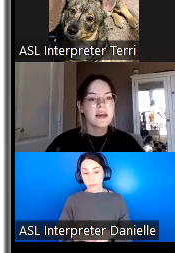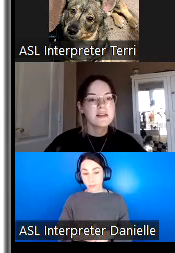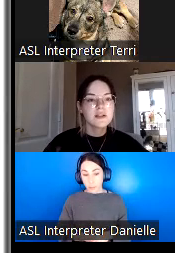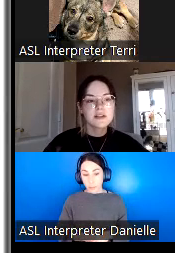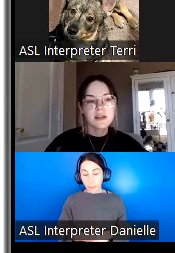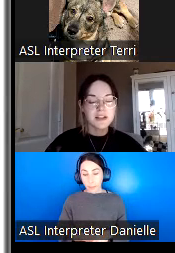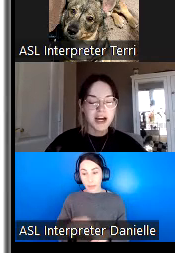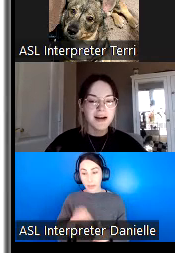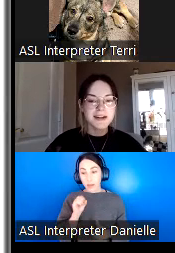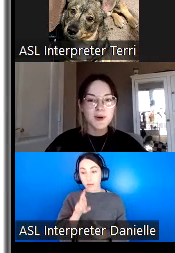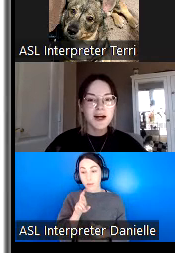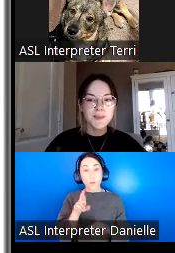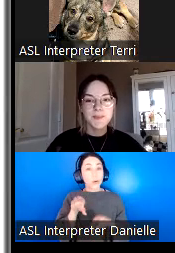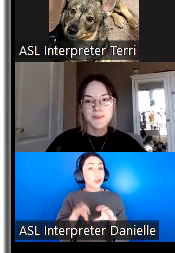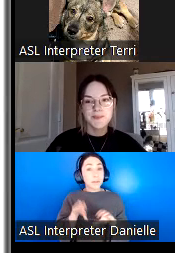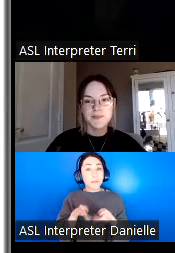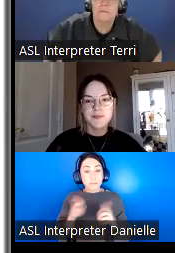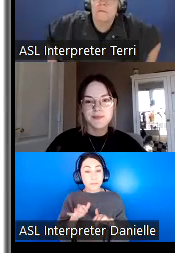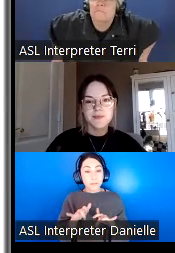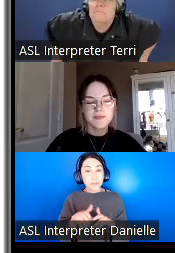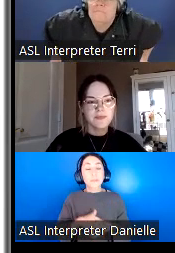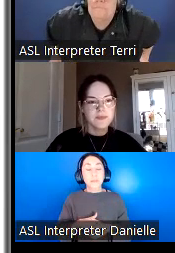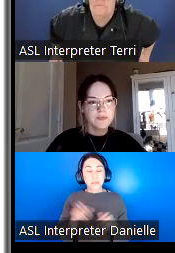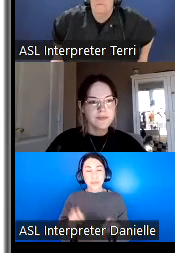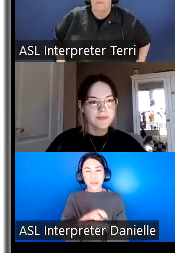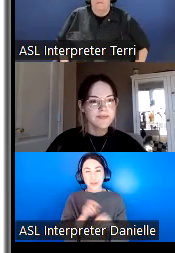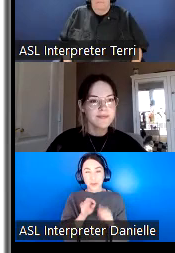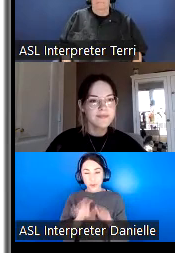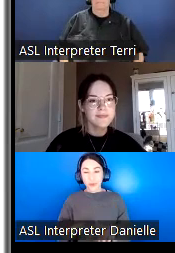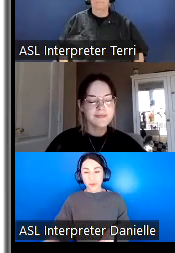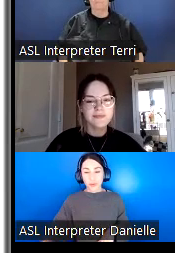or send answers in the chat as well.